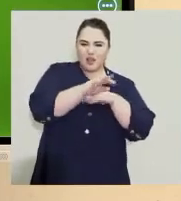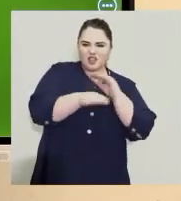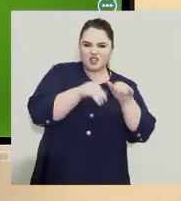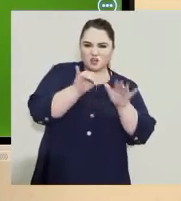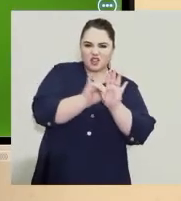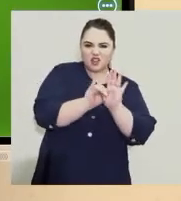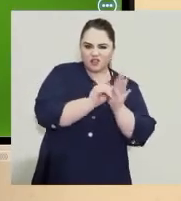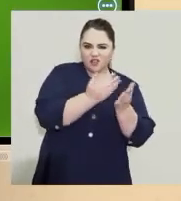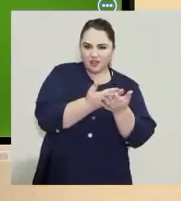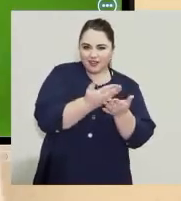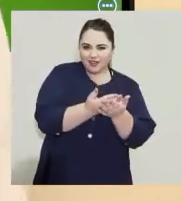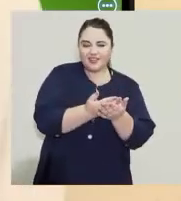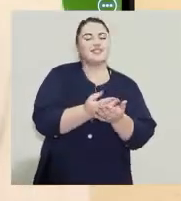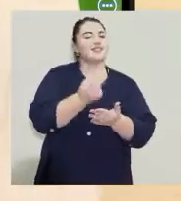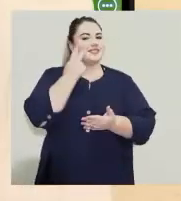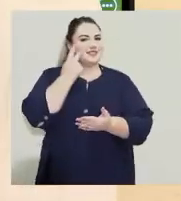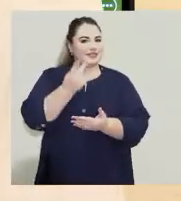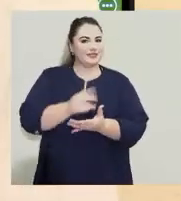here? Let's see.